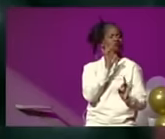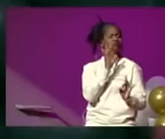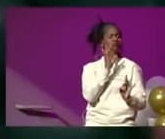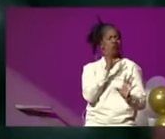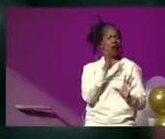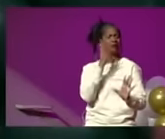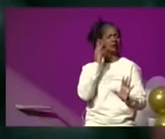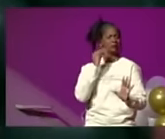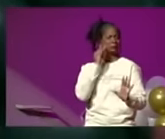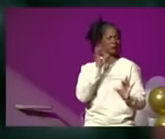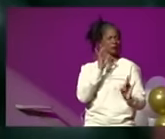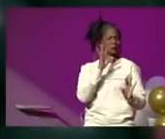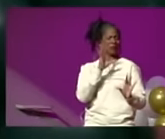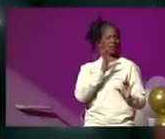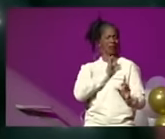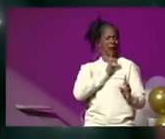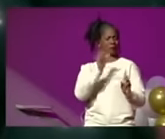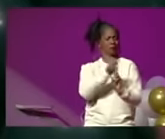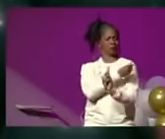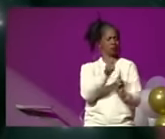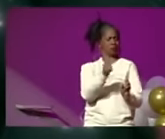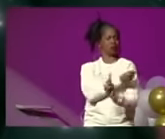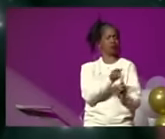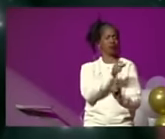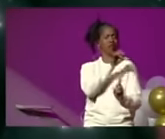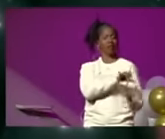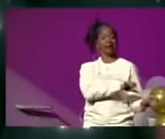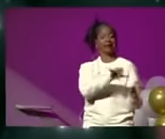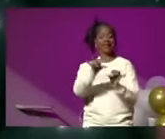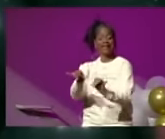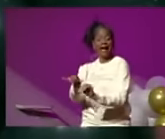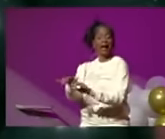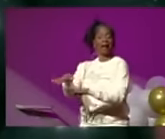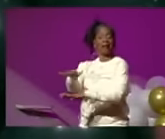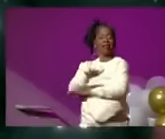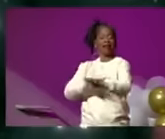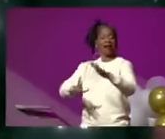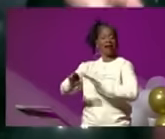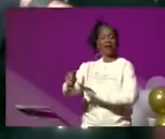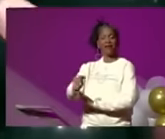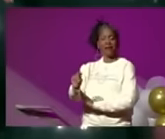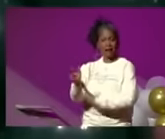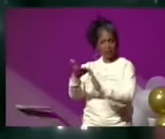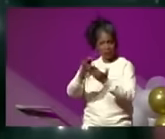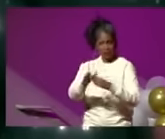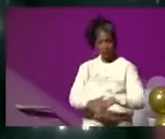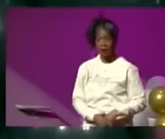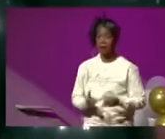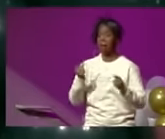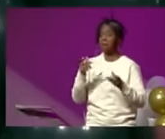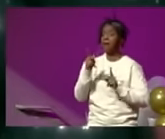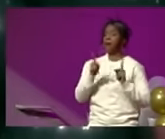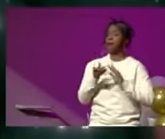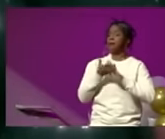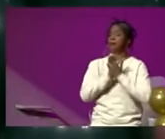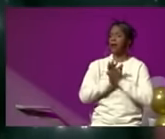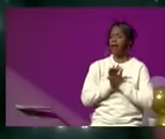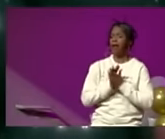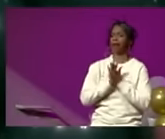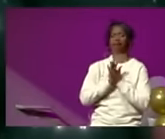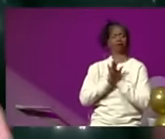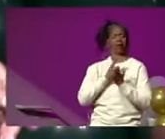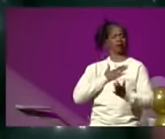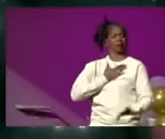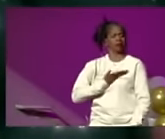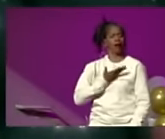in their album Straight Out of Nazareth. A lot of folk got upset about the profanity on the album because